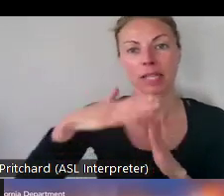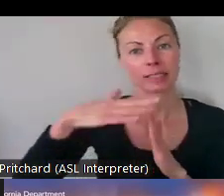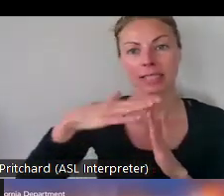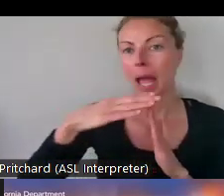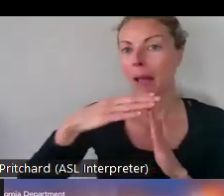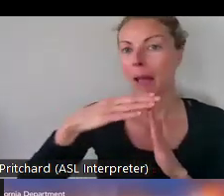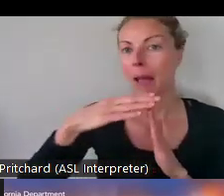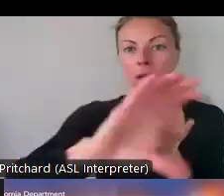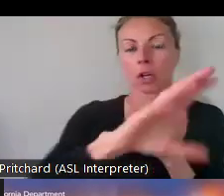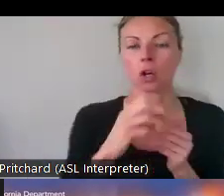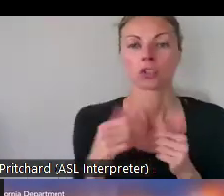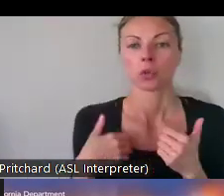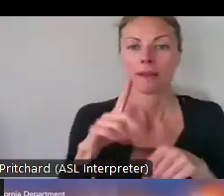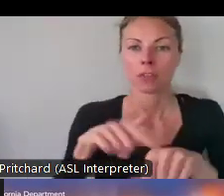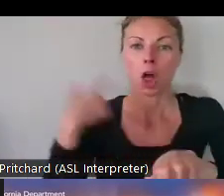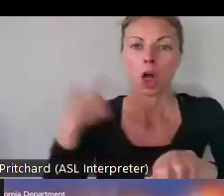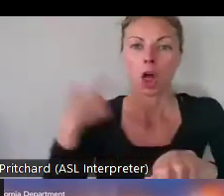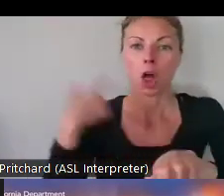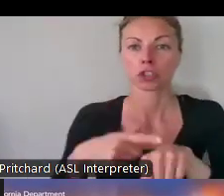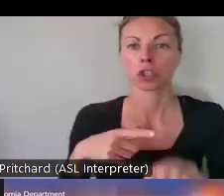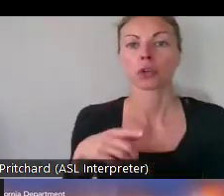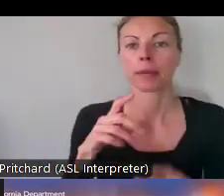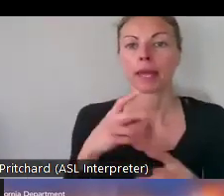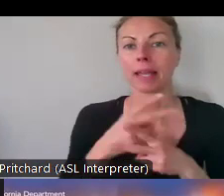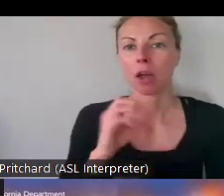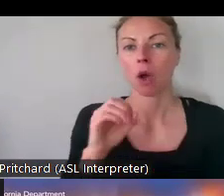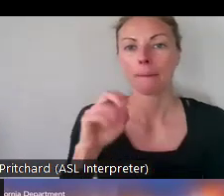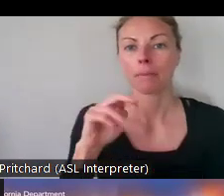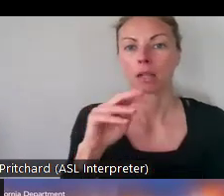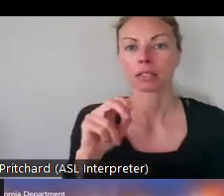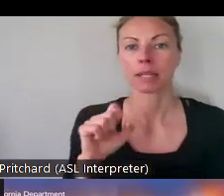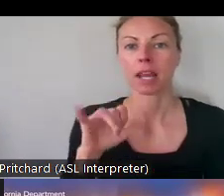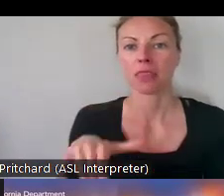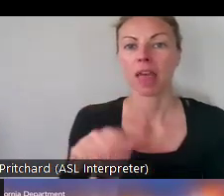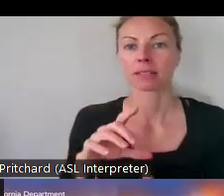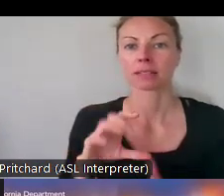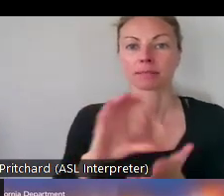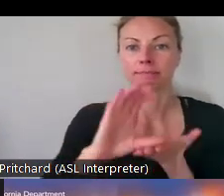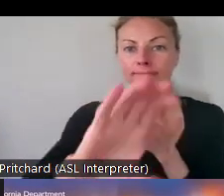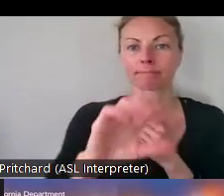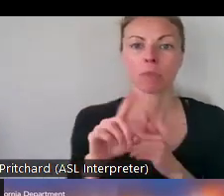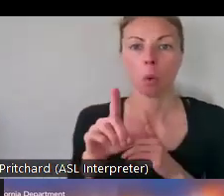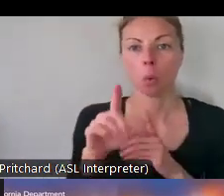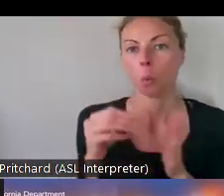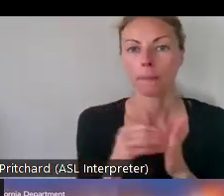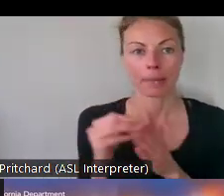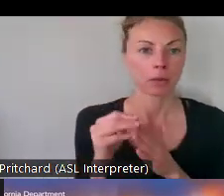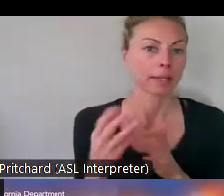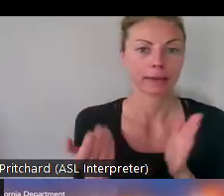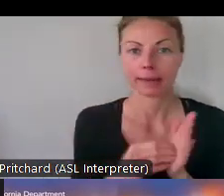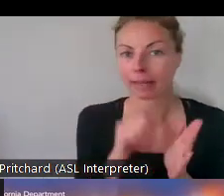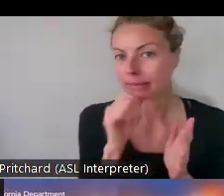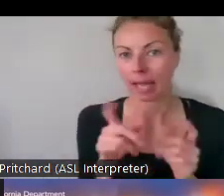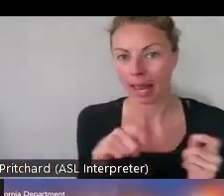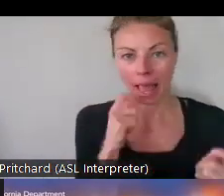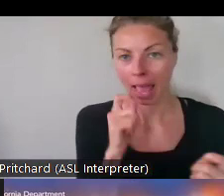We take the long-term care ombudsman program funding off the top. In this example, it's $1 million, but that again is not